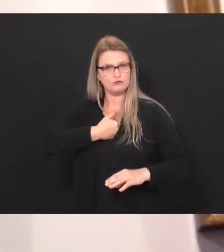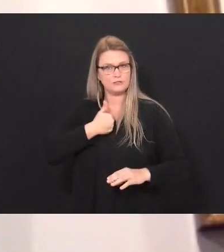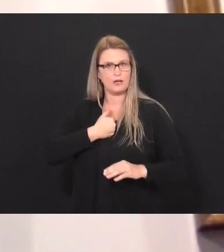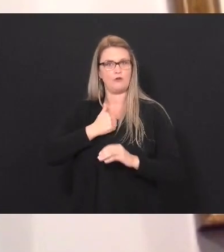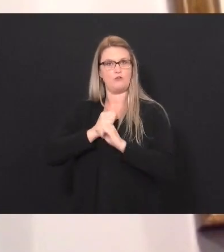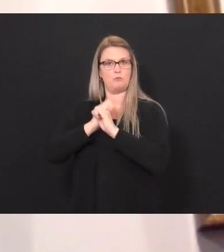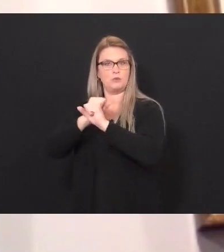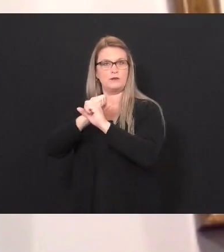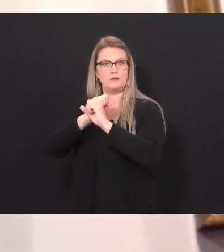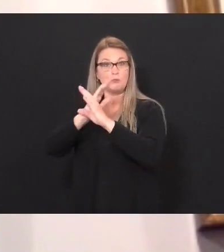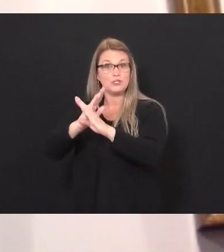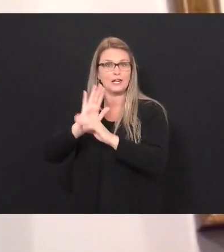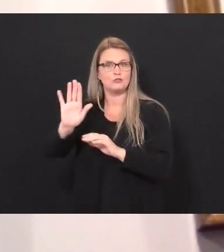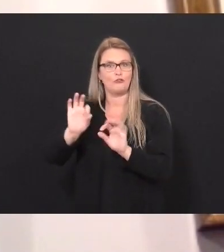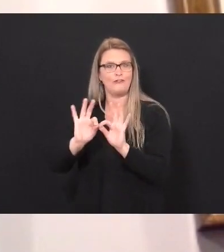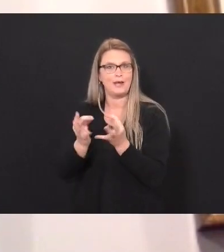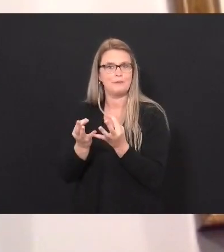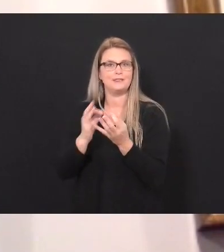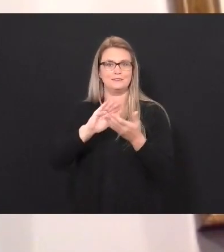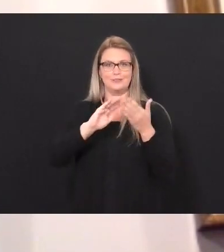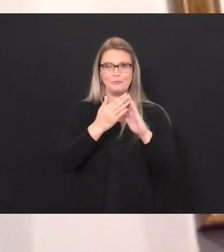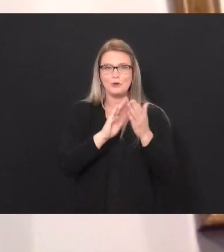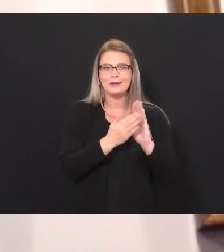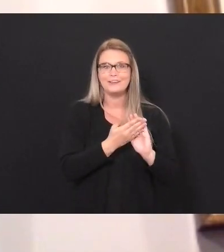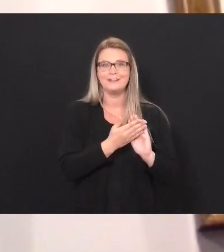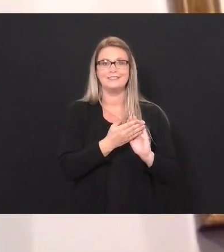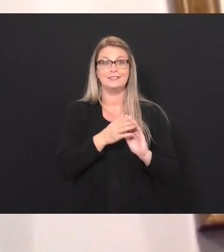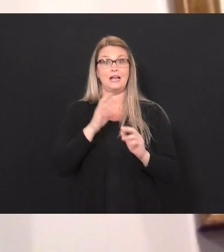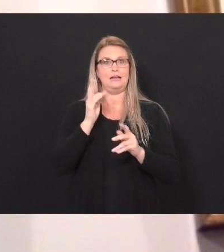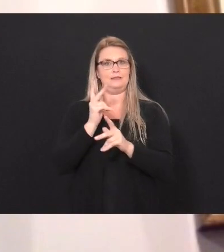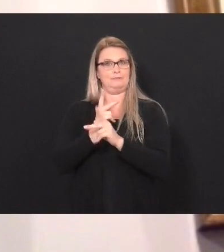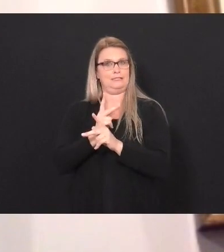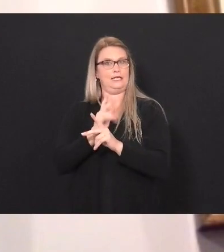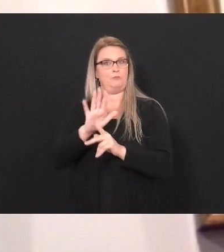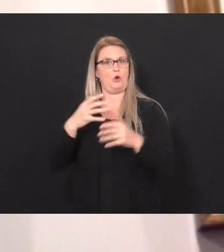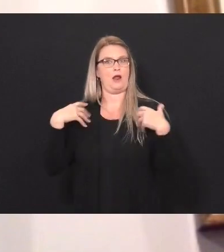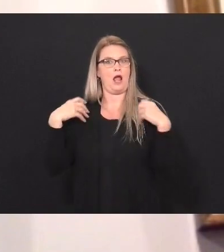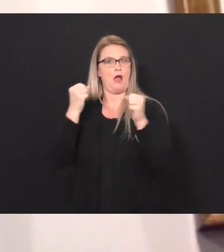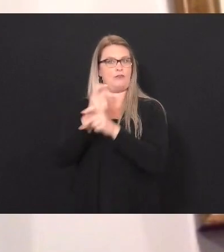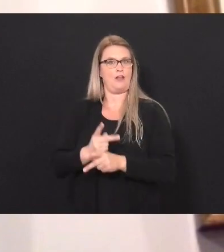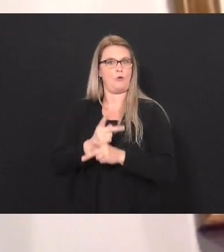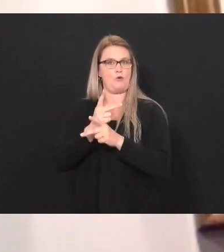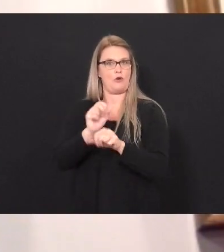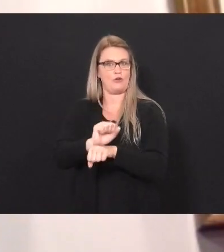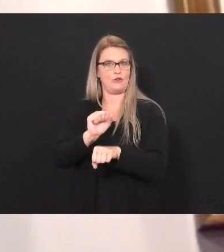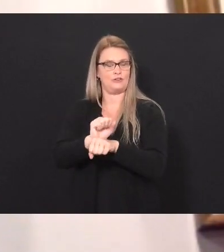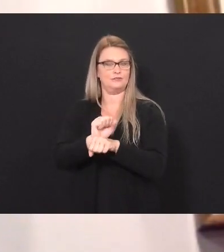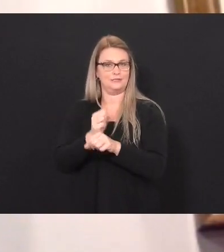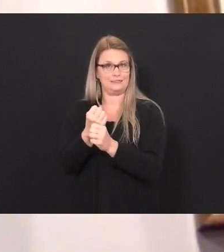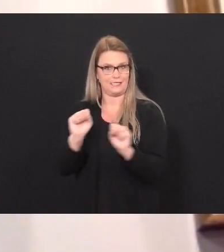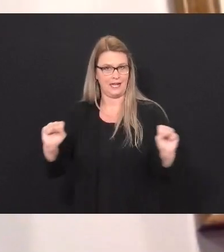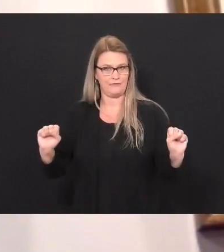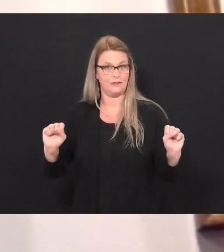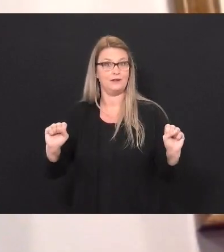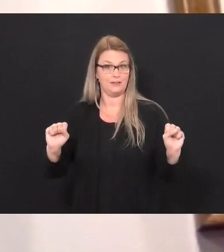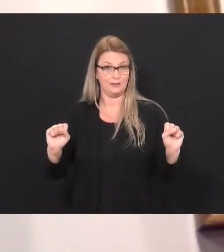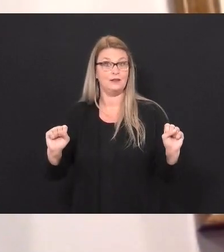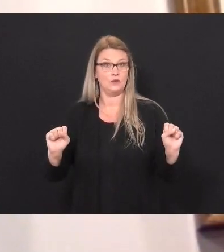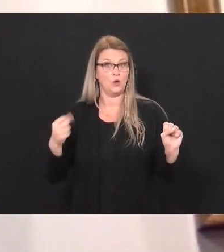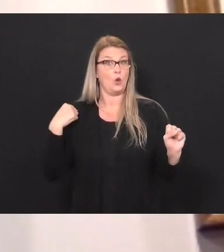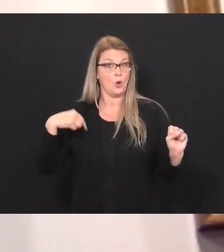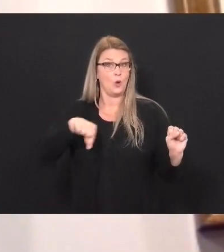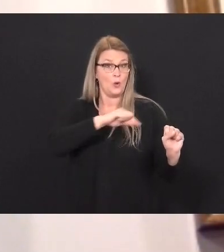families, protect their communities, protect their healthcare workers, have done much better than the places that haven't. We